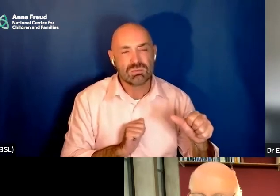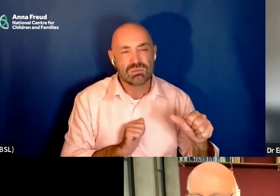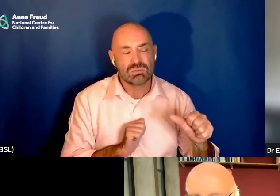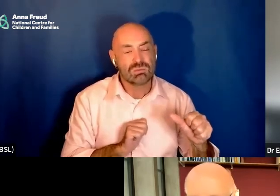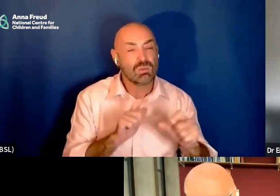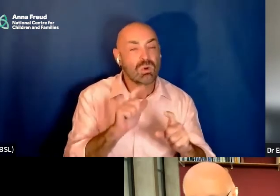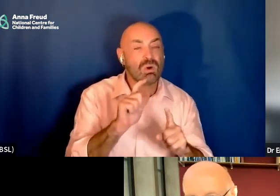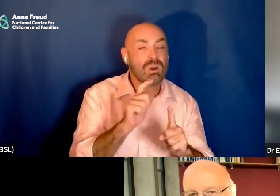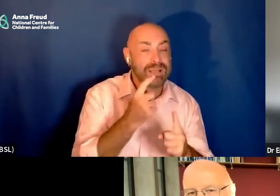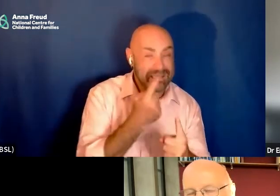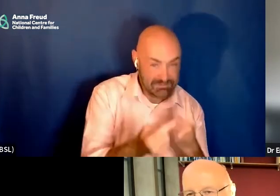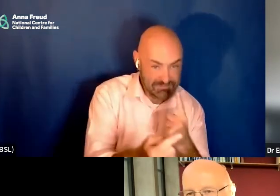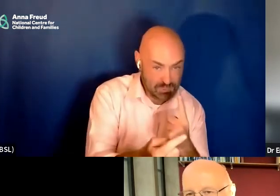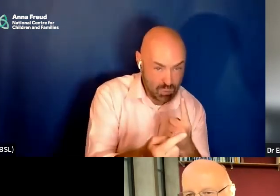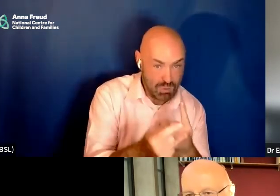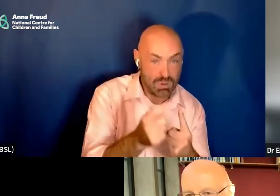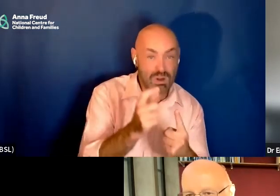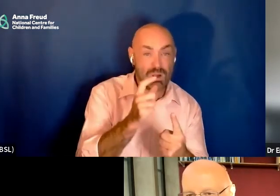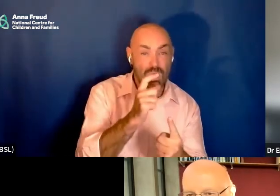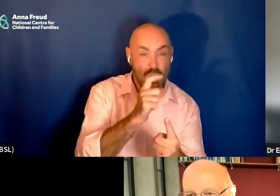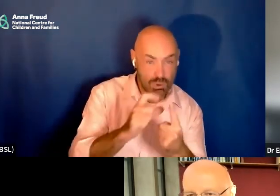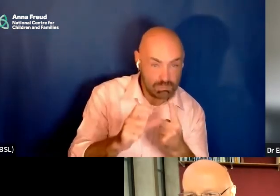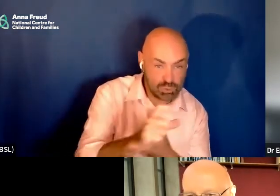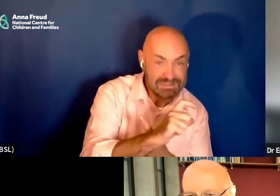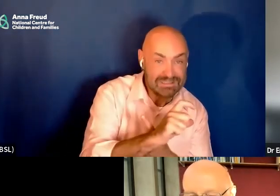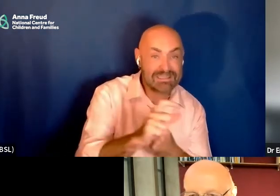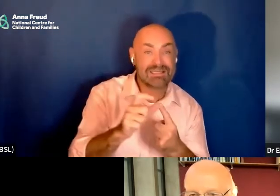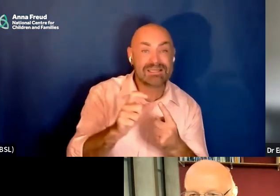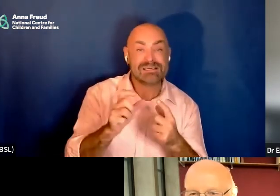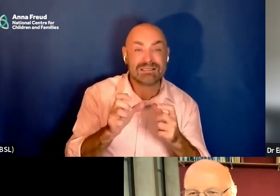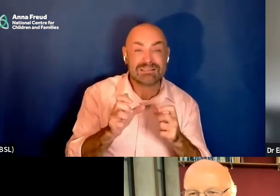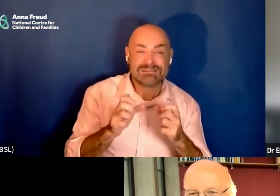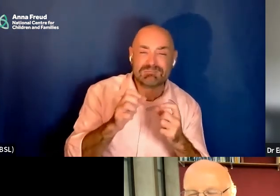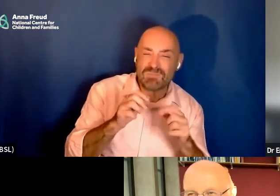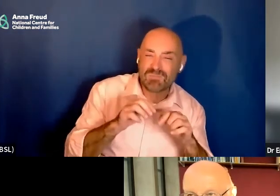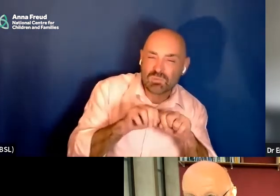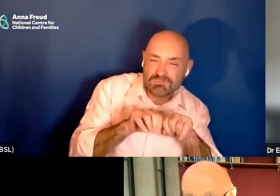communities, but also within systems. And that